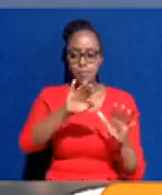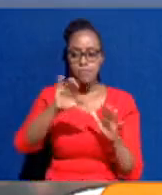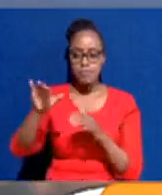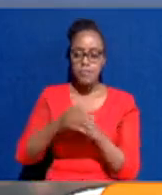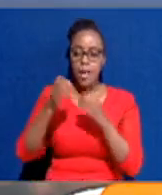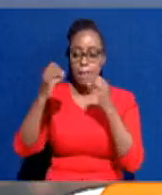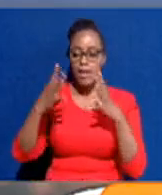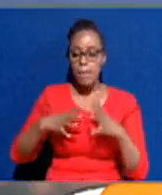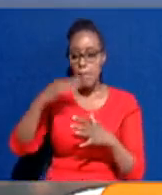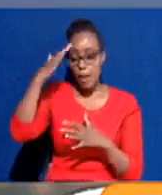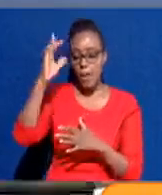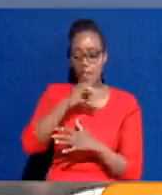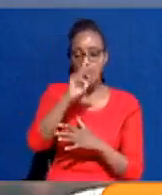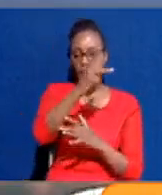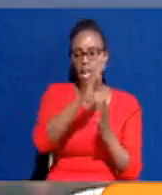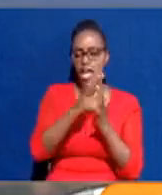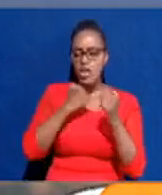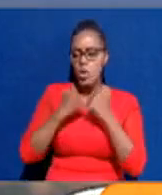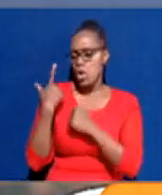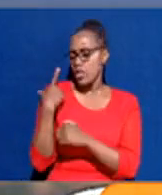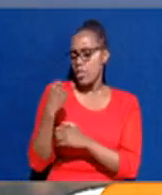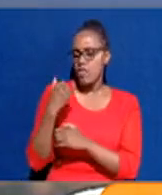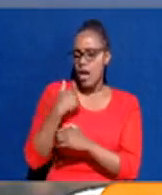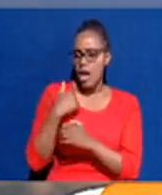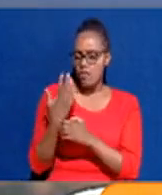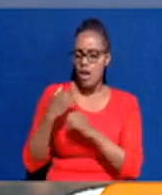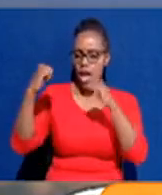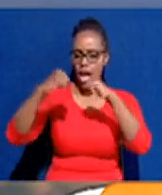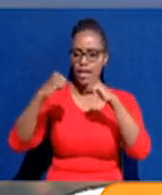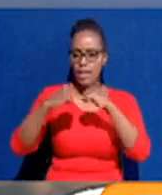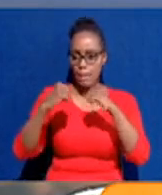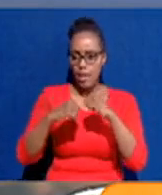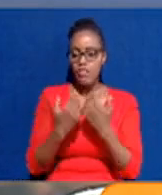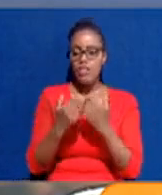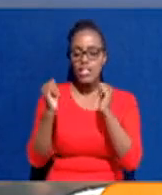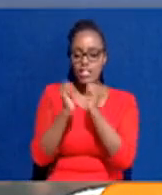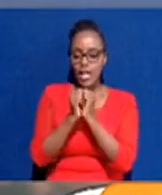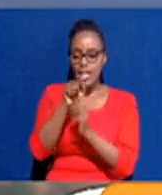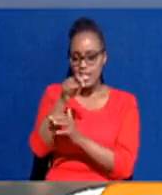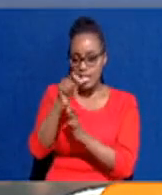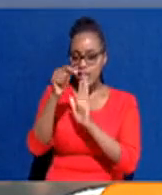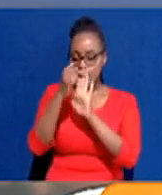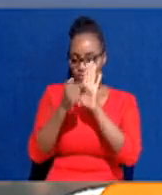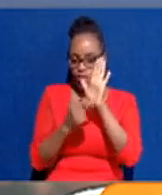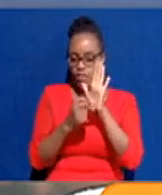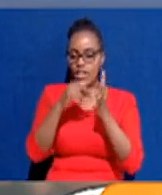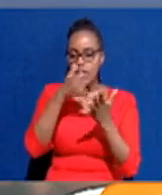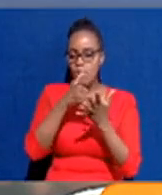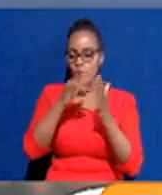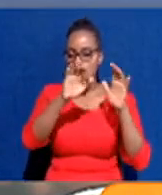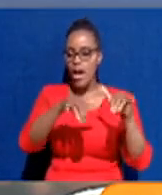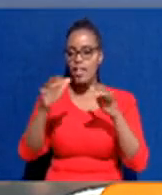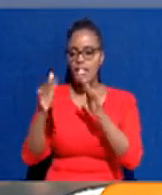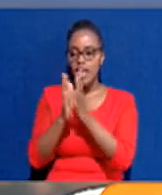Now, many of you may know that Kenya and Rwanda recently signed a cooperation agreement on 10 key areas that include the agriculture